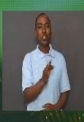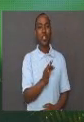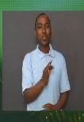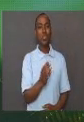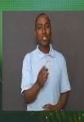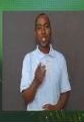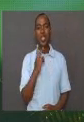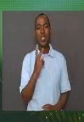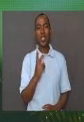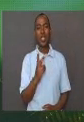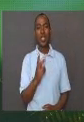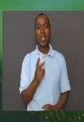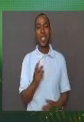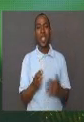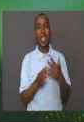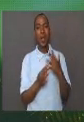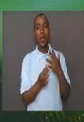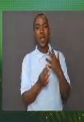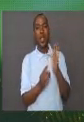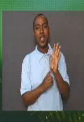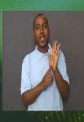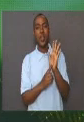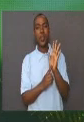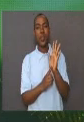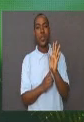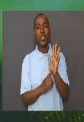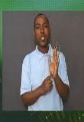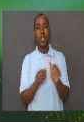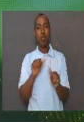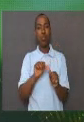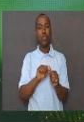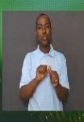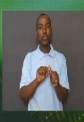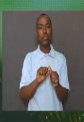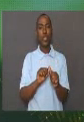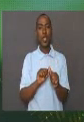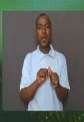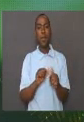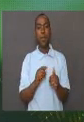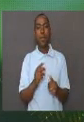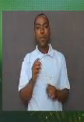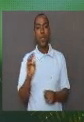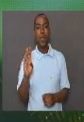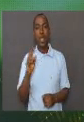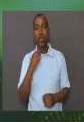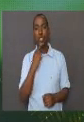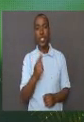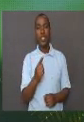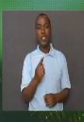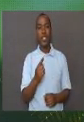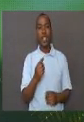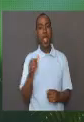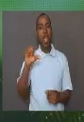such as rice, potatoes, and berries, can also be used to